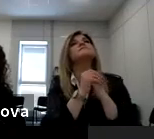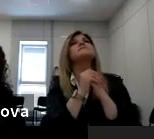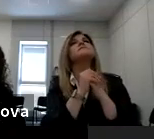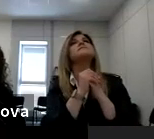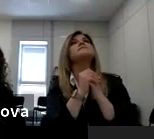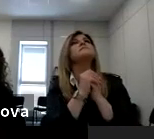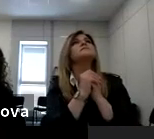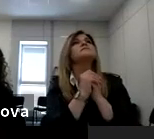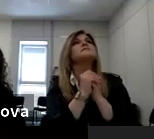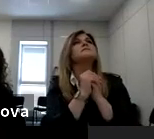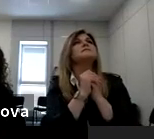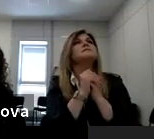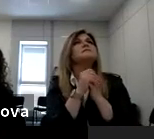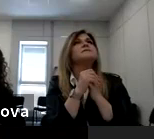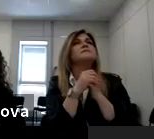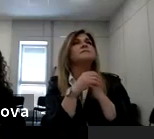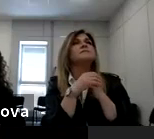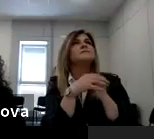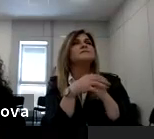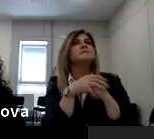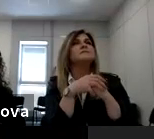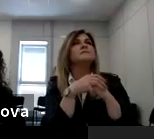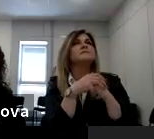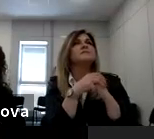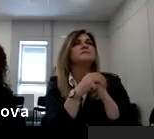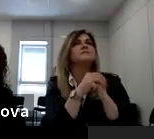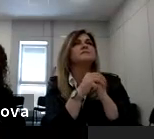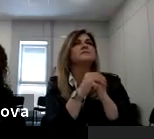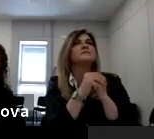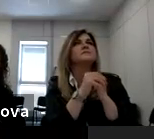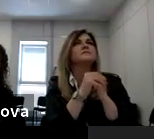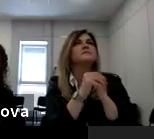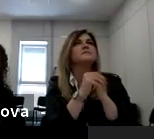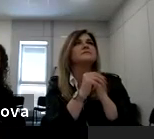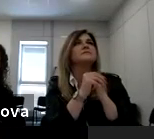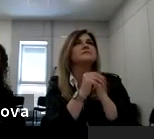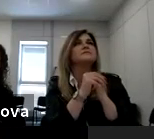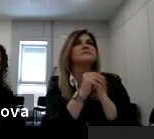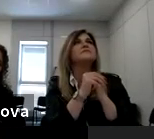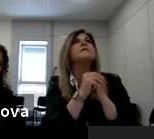optics is 15 degrees, 30, 4 degrees, and